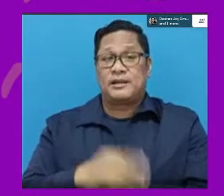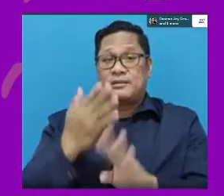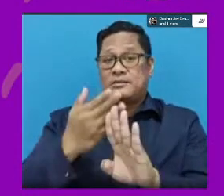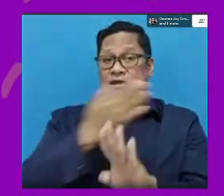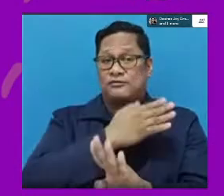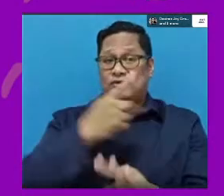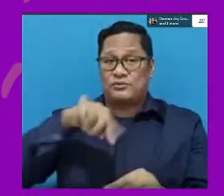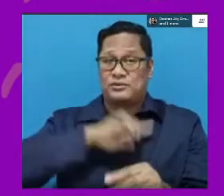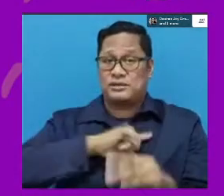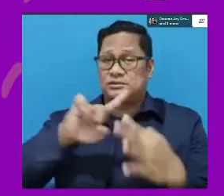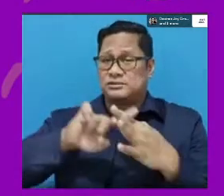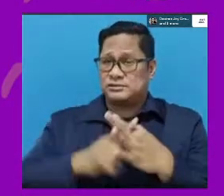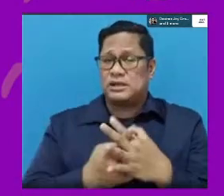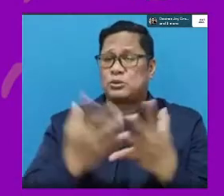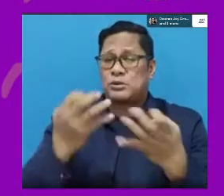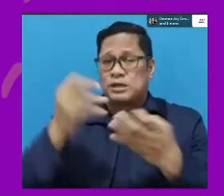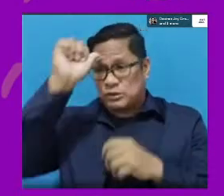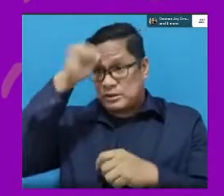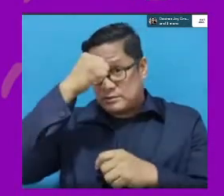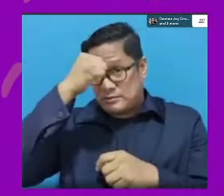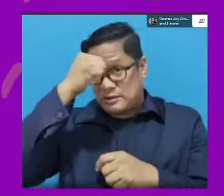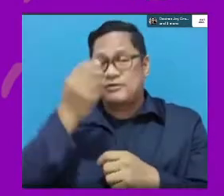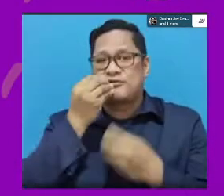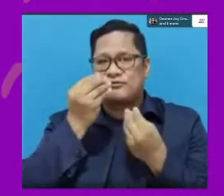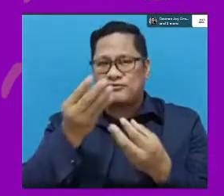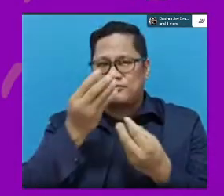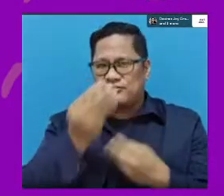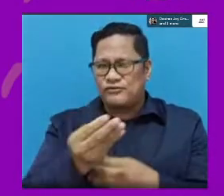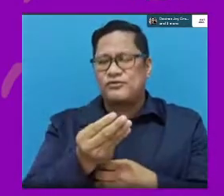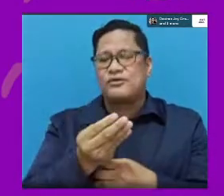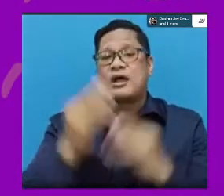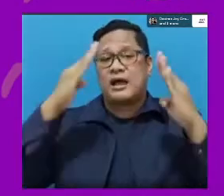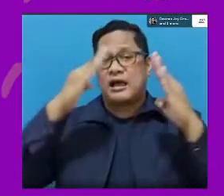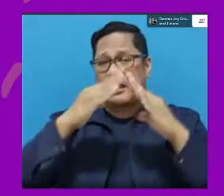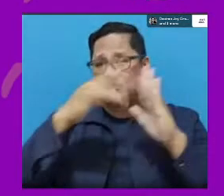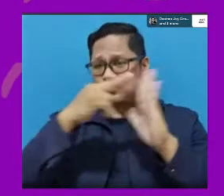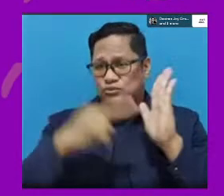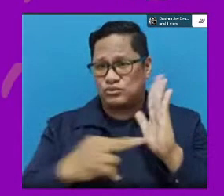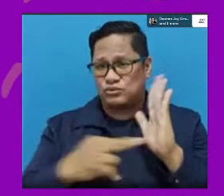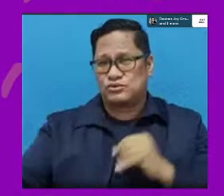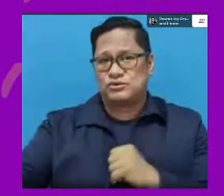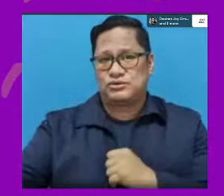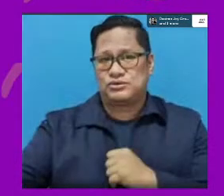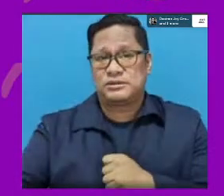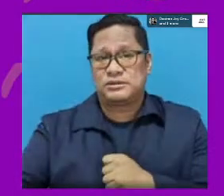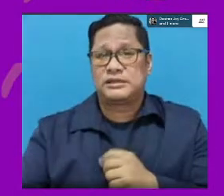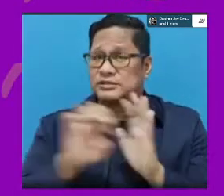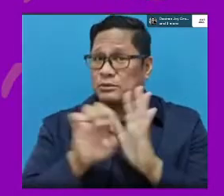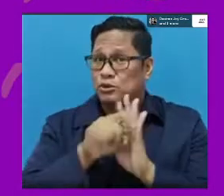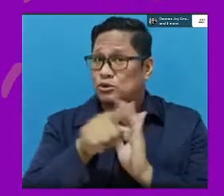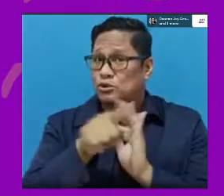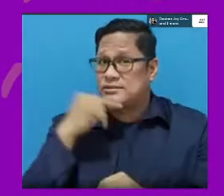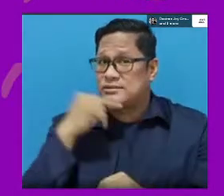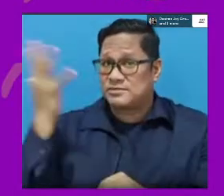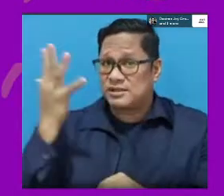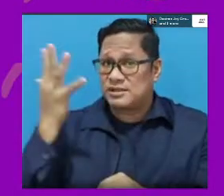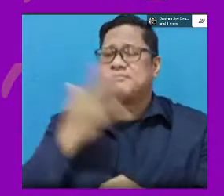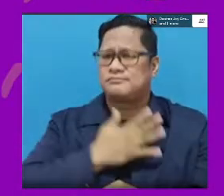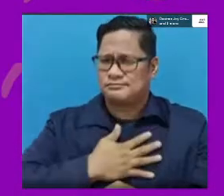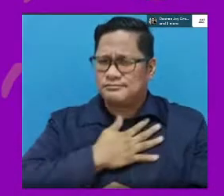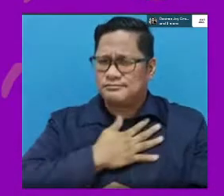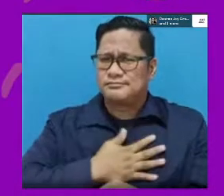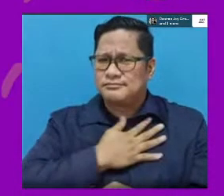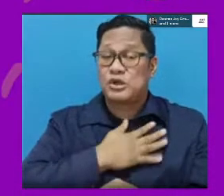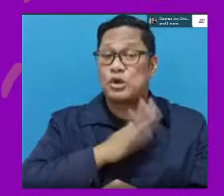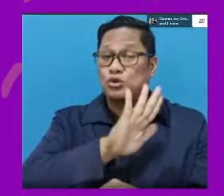I'd also just like to remind you of a few housekeeping notes for today. If you are not a speaker, please ensure that your